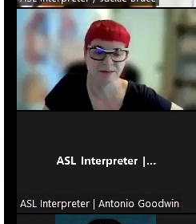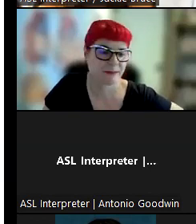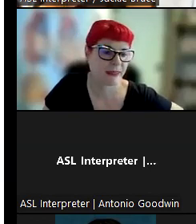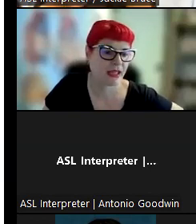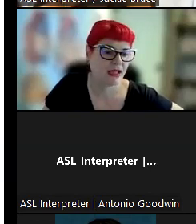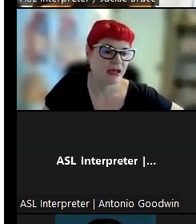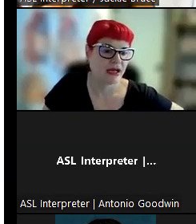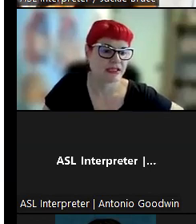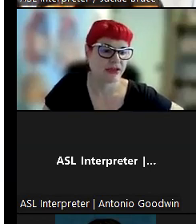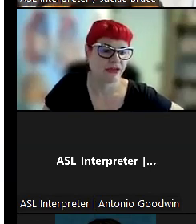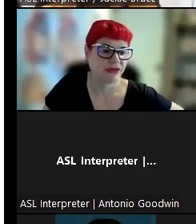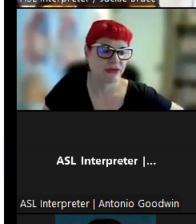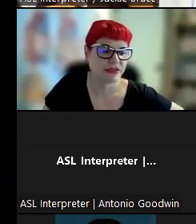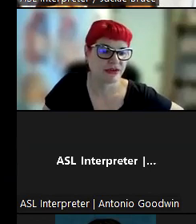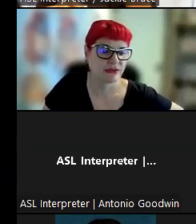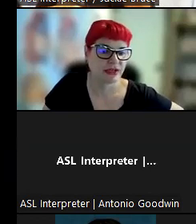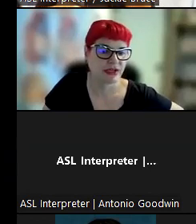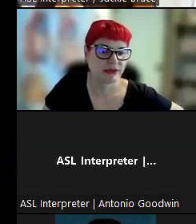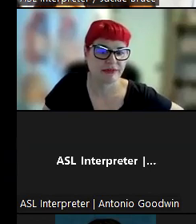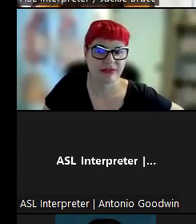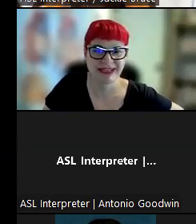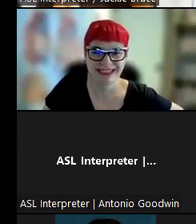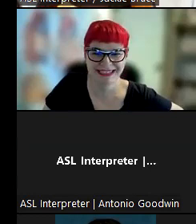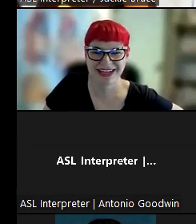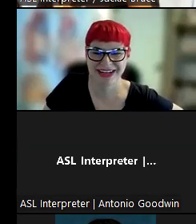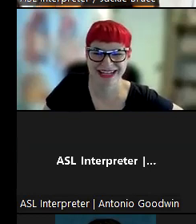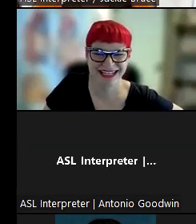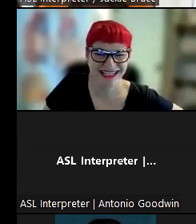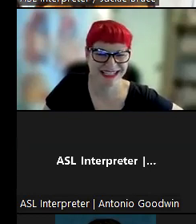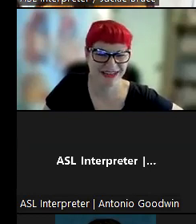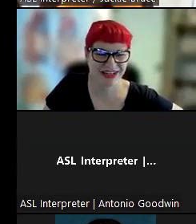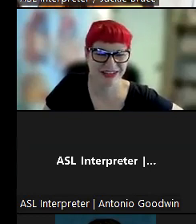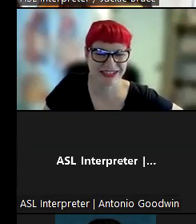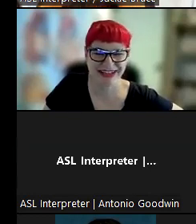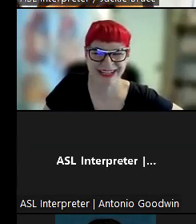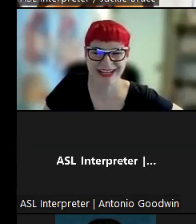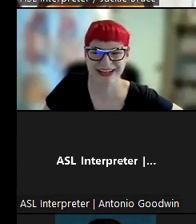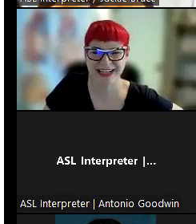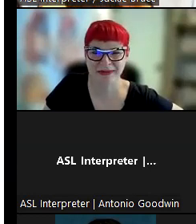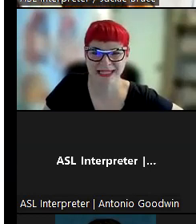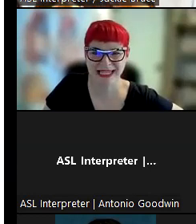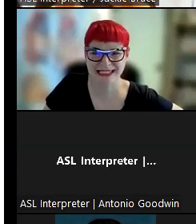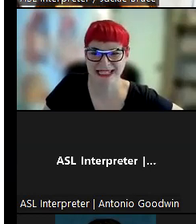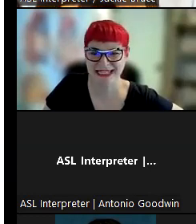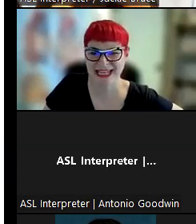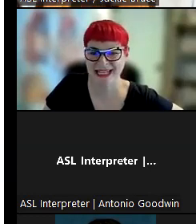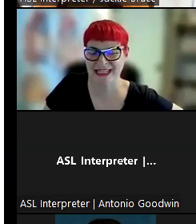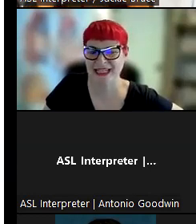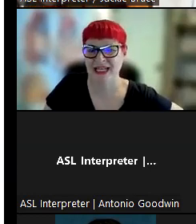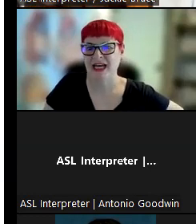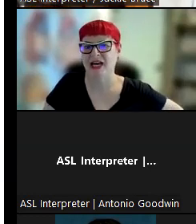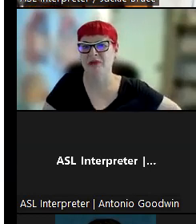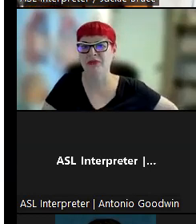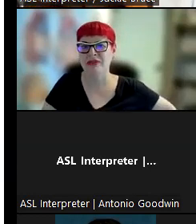Okay. I saw a few, so we're going to go with it. All right. So here's our King County update. And